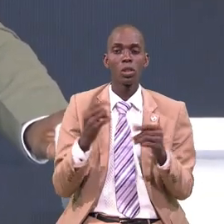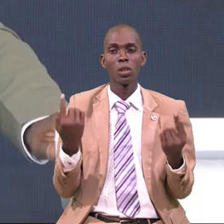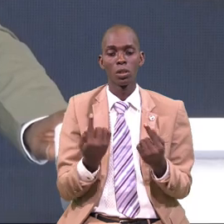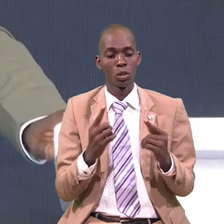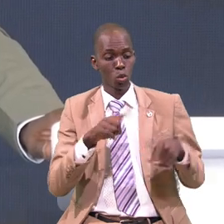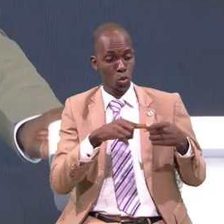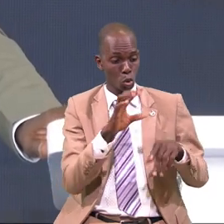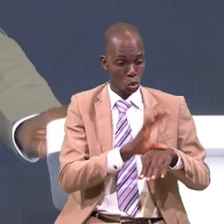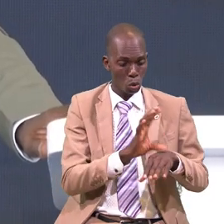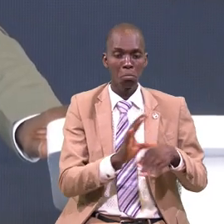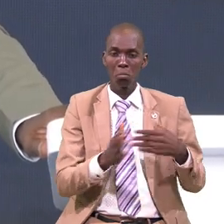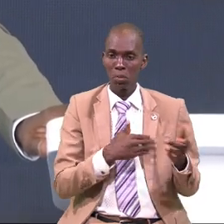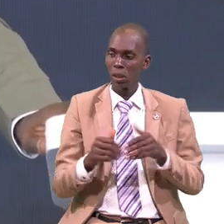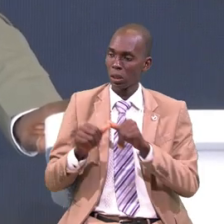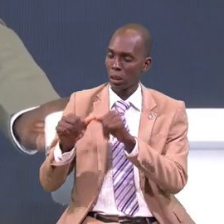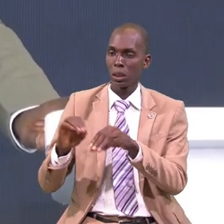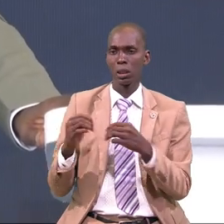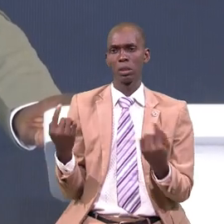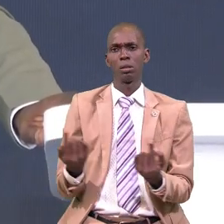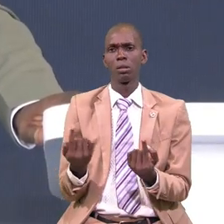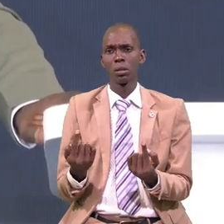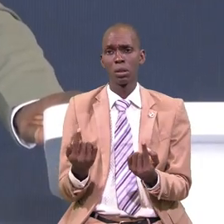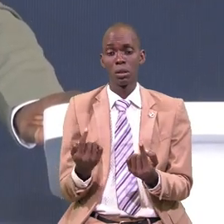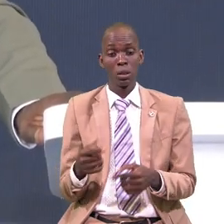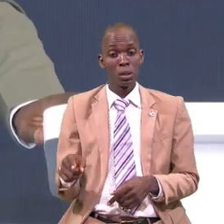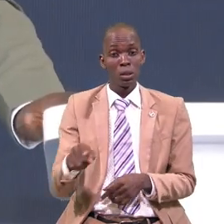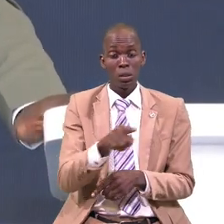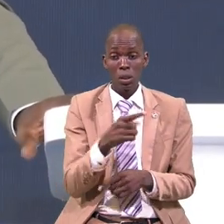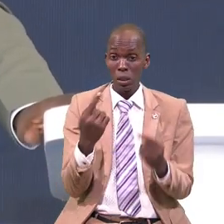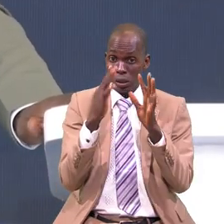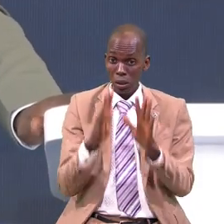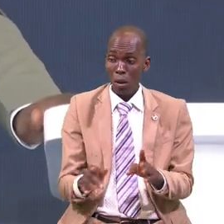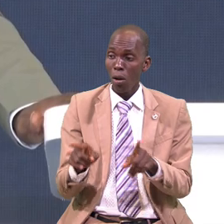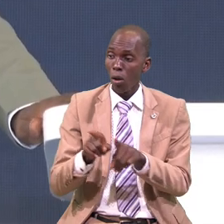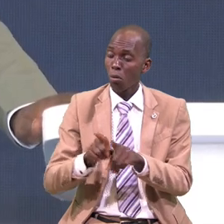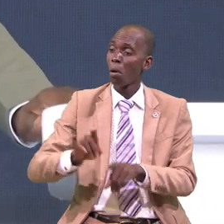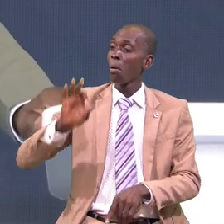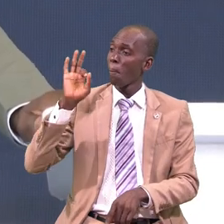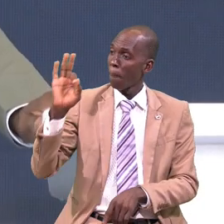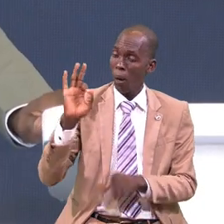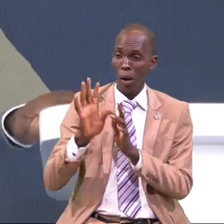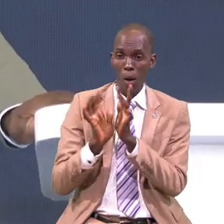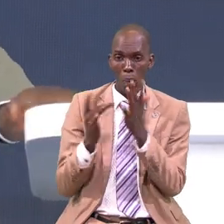in sin. They even preach the Bible, they continue in sin.